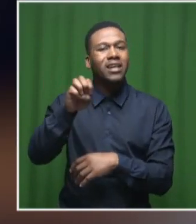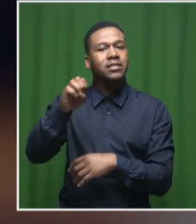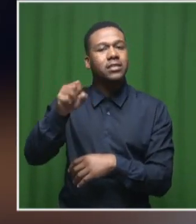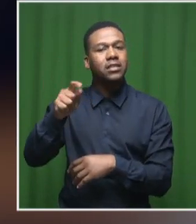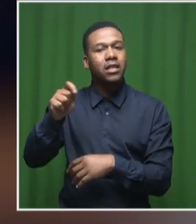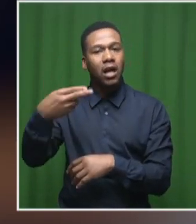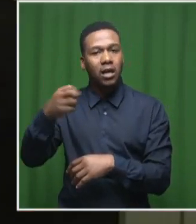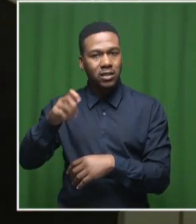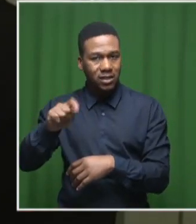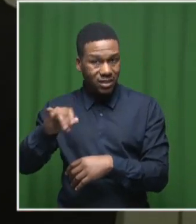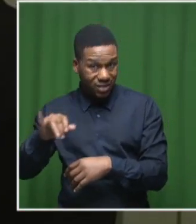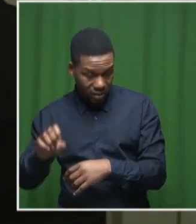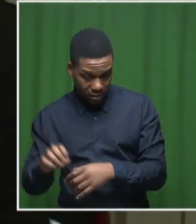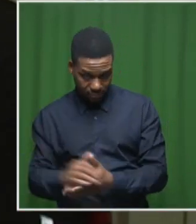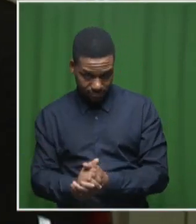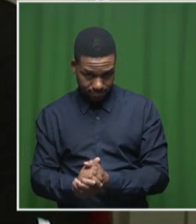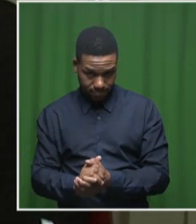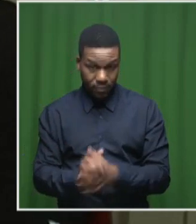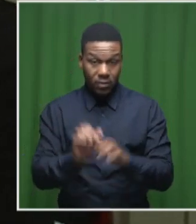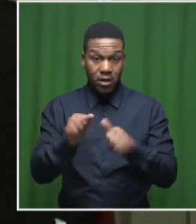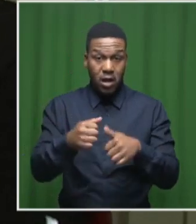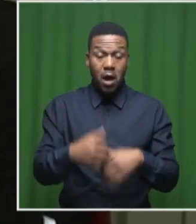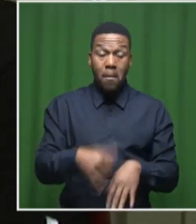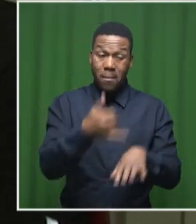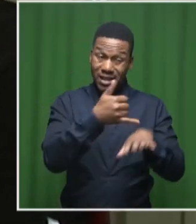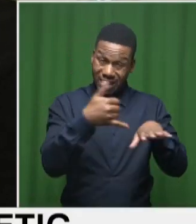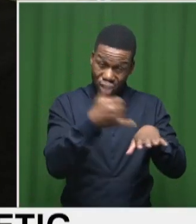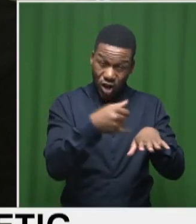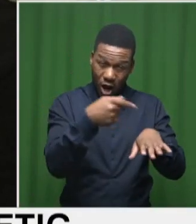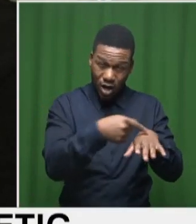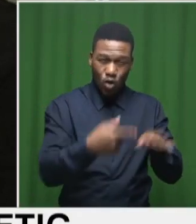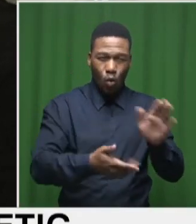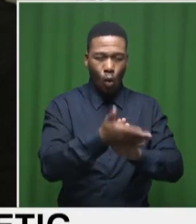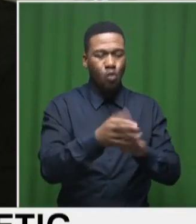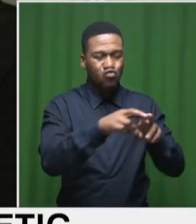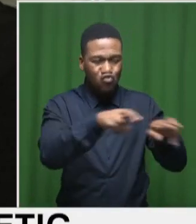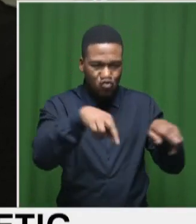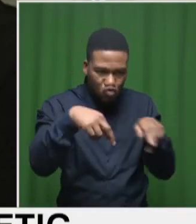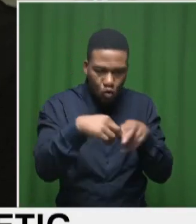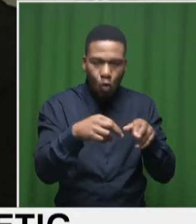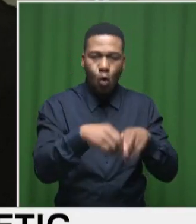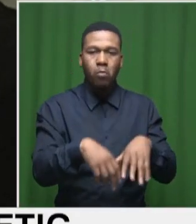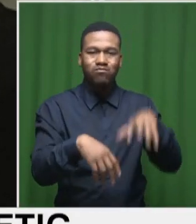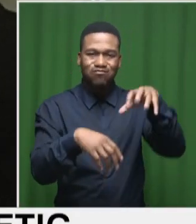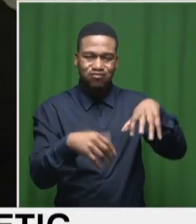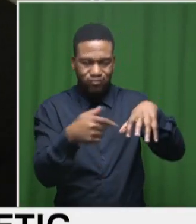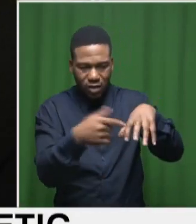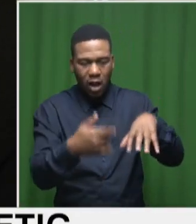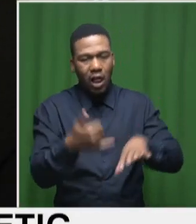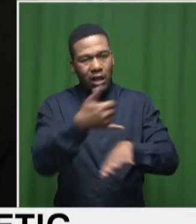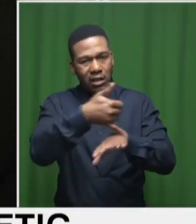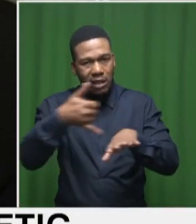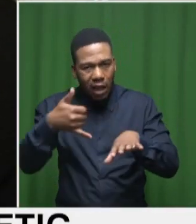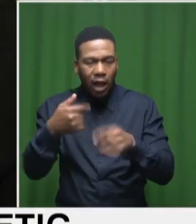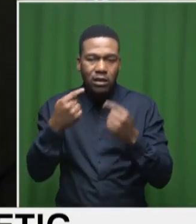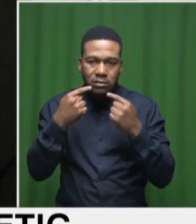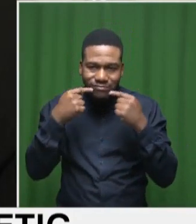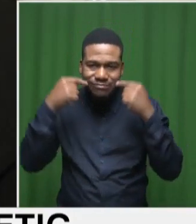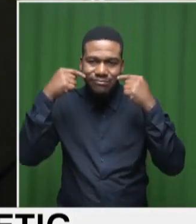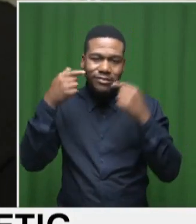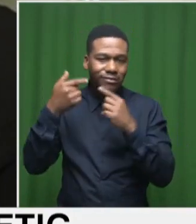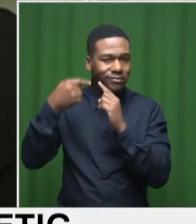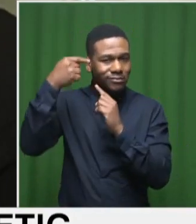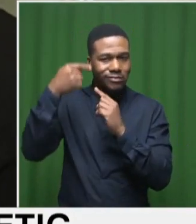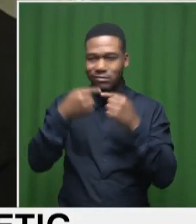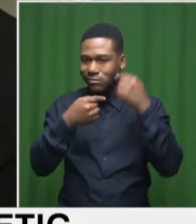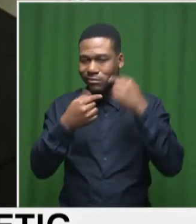Plastic surgery is when we need to take people to theater and then do surgery, things like liposuction or facelifts. Whereas aesthetics is